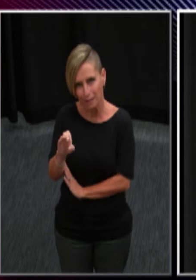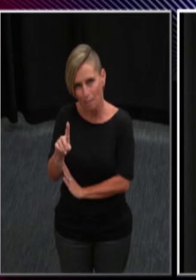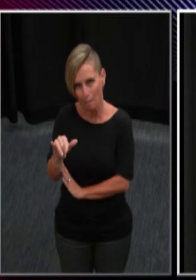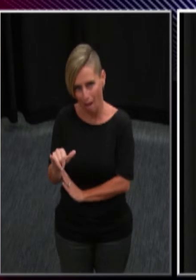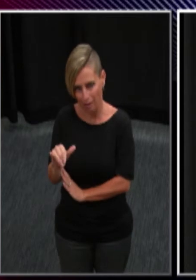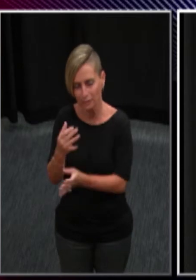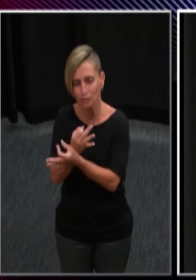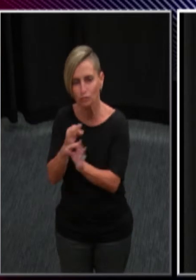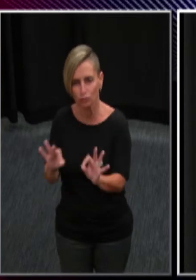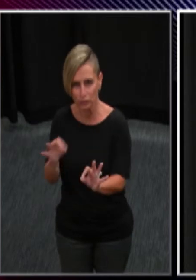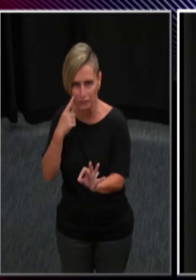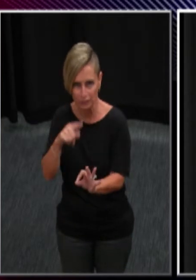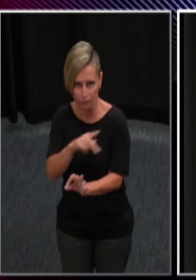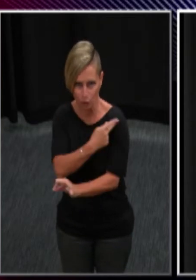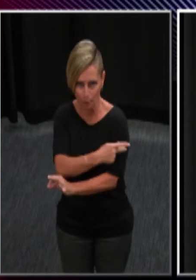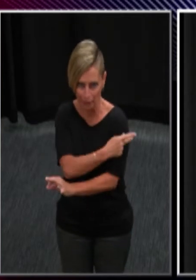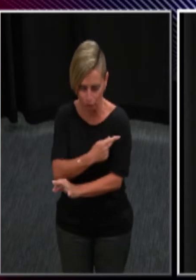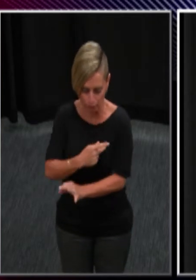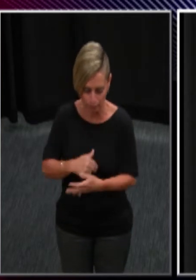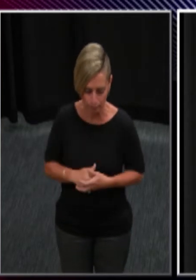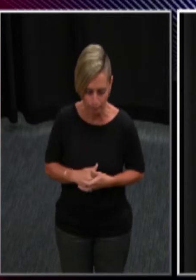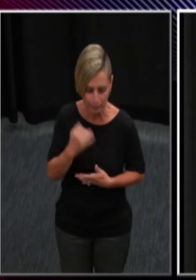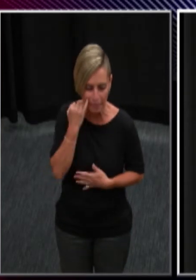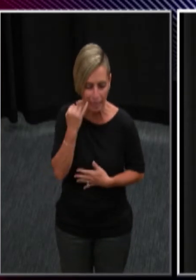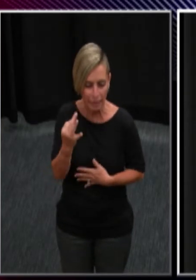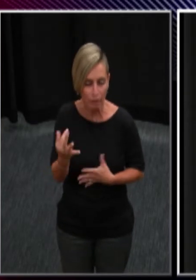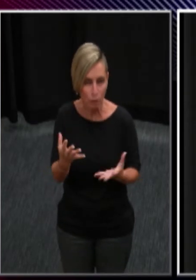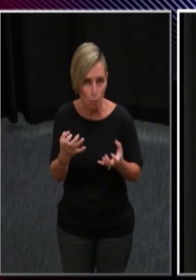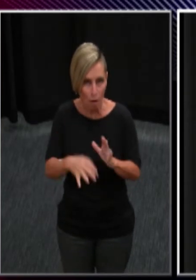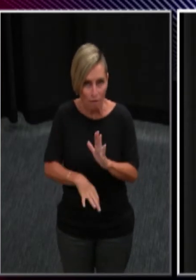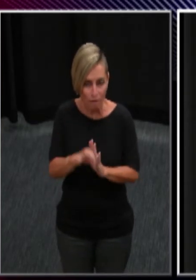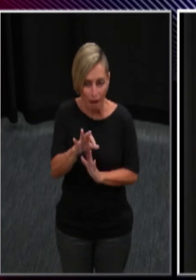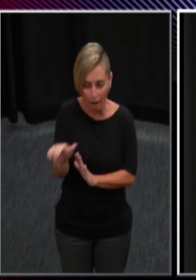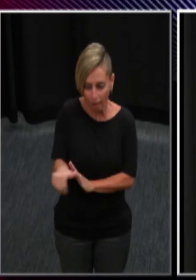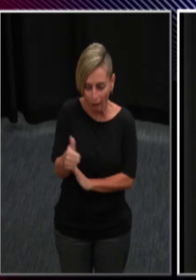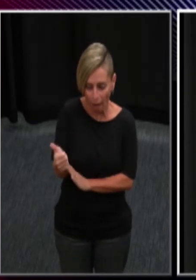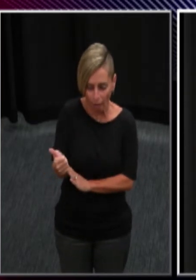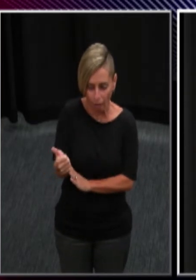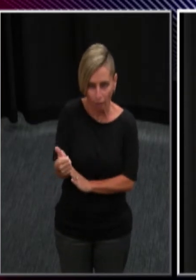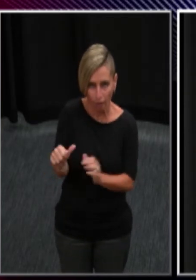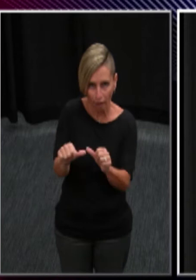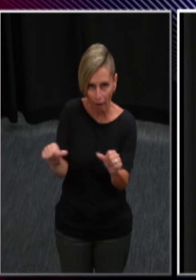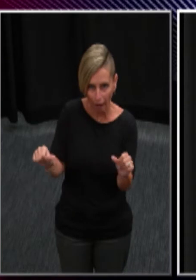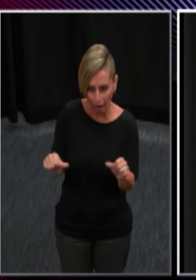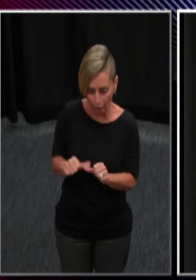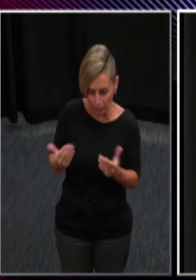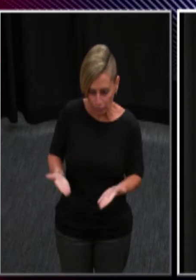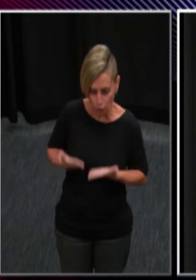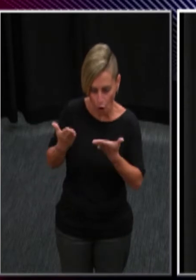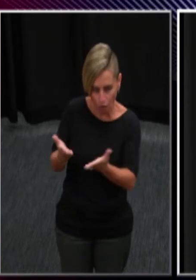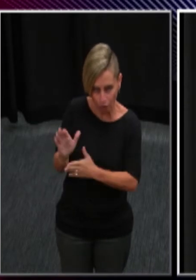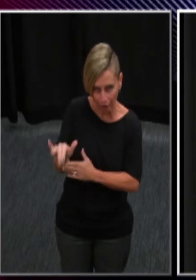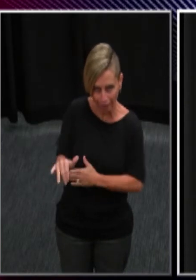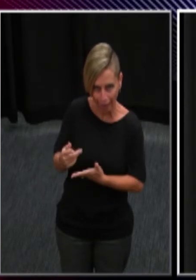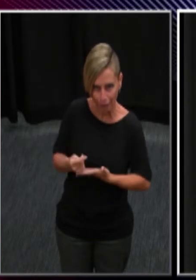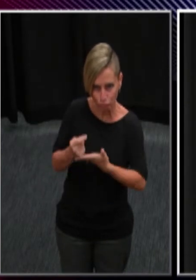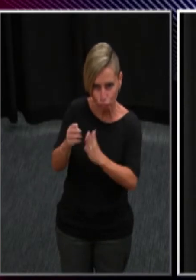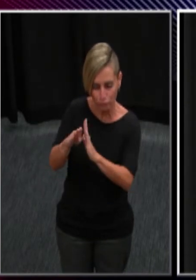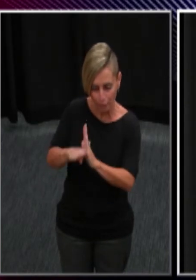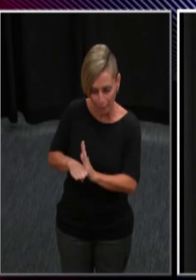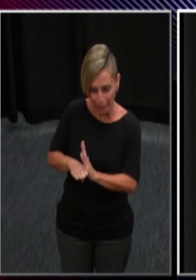patients. To find other locations offering the monoclonal antibody treatments,